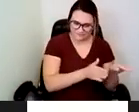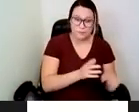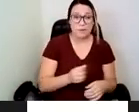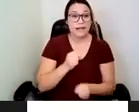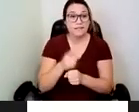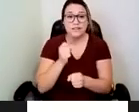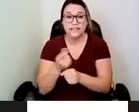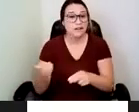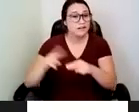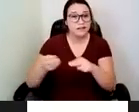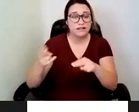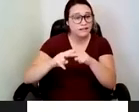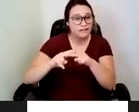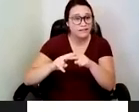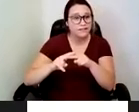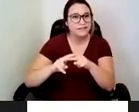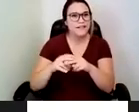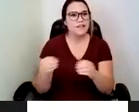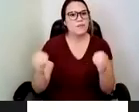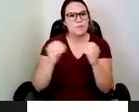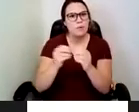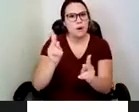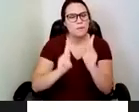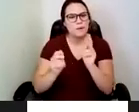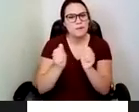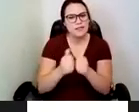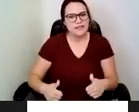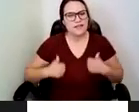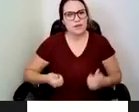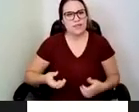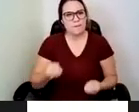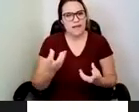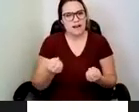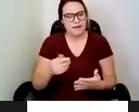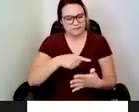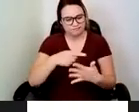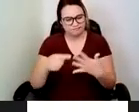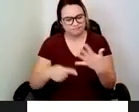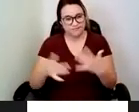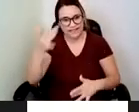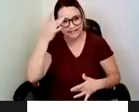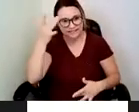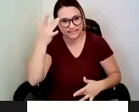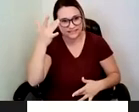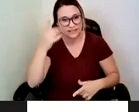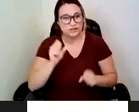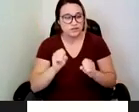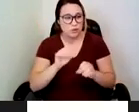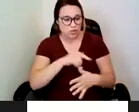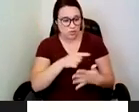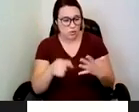older people, but more of us are living with multiple illnesses. And so we're being maintained, but living with chronic